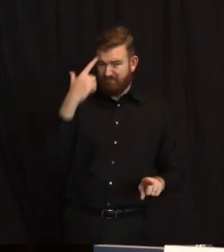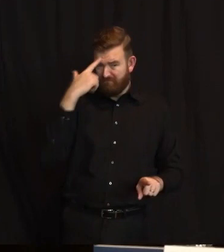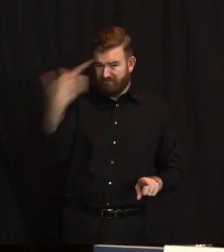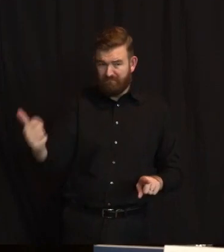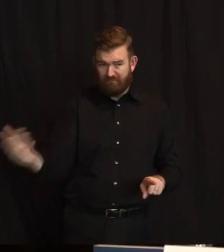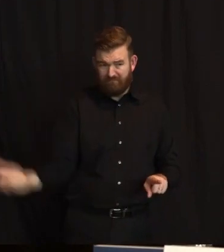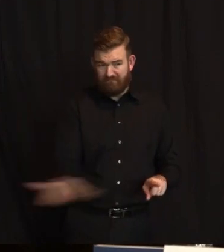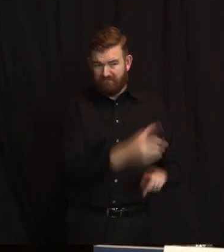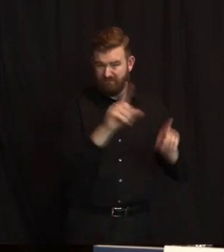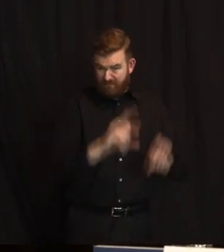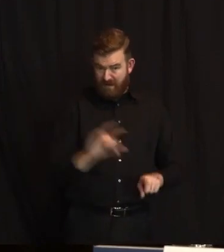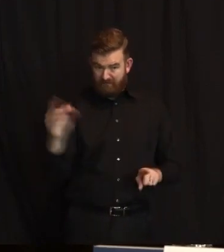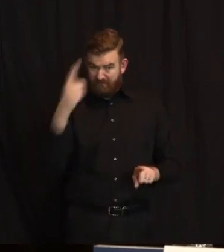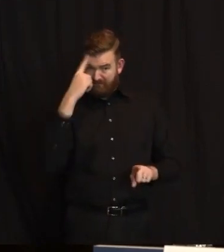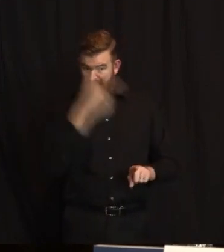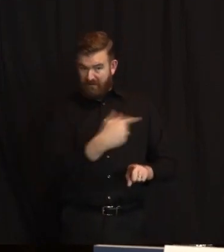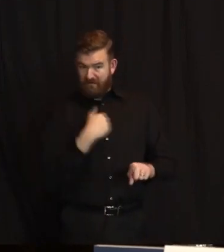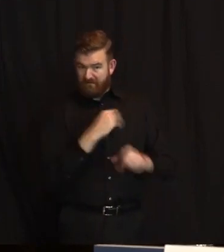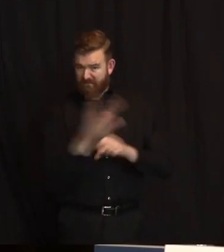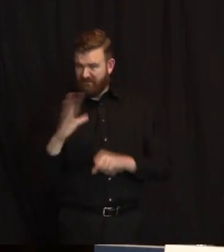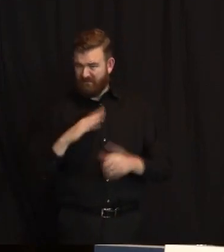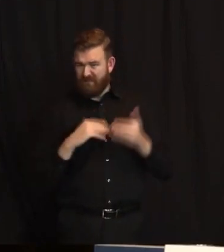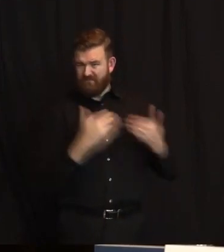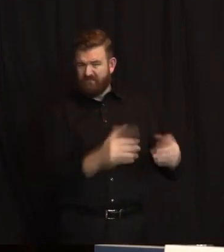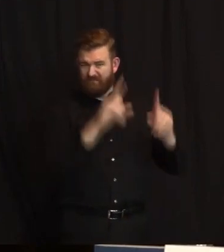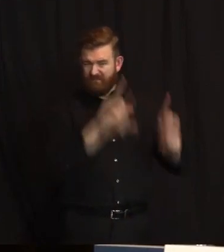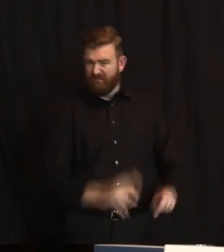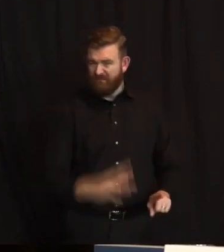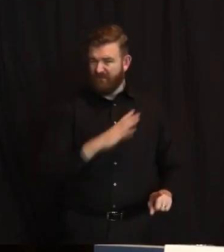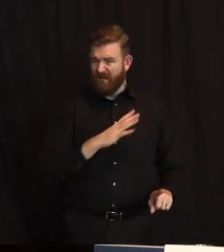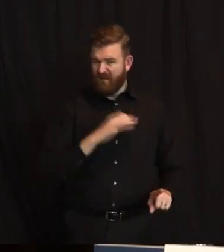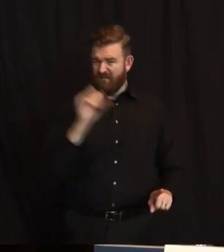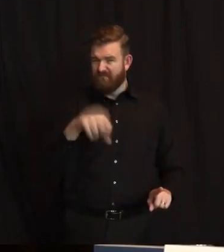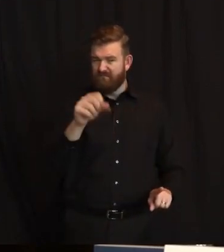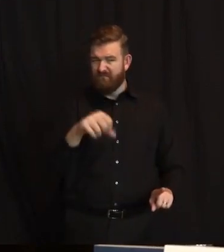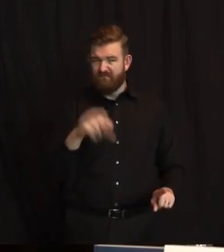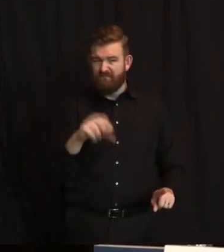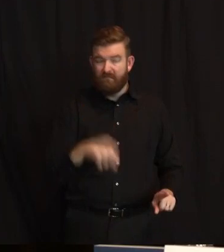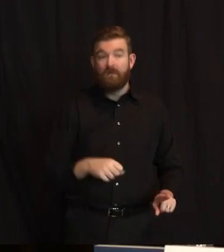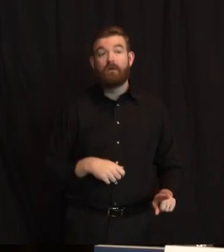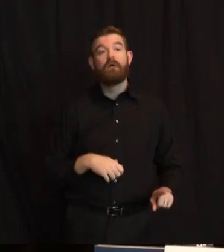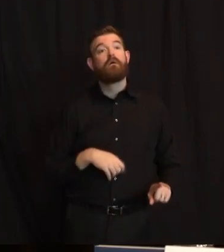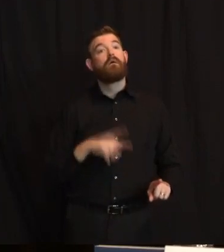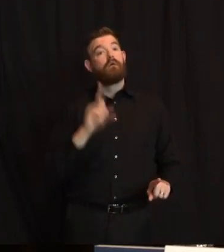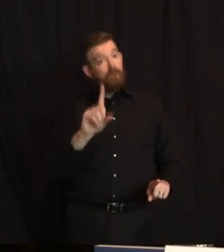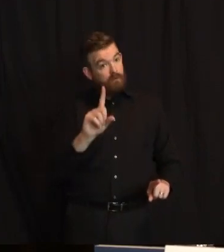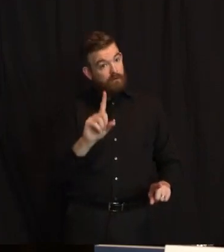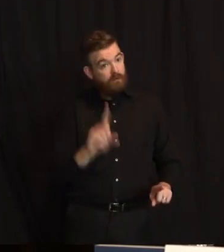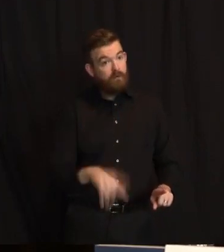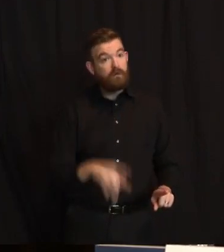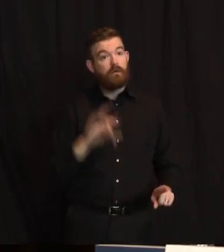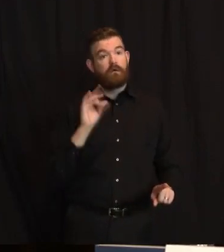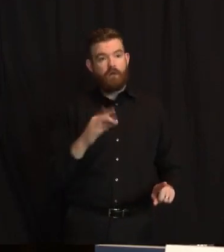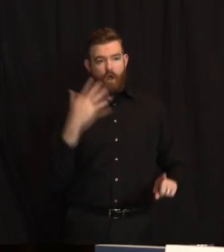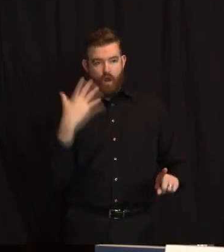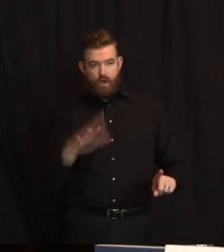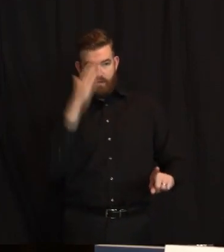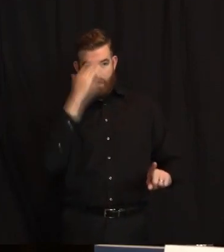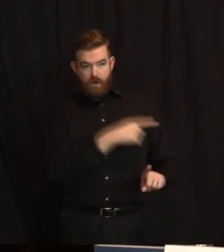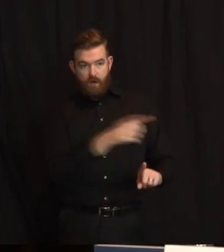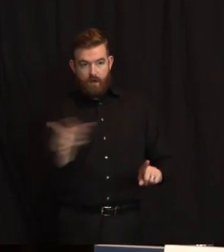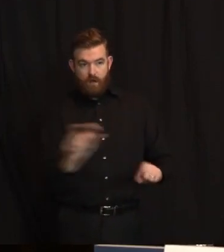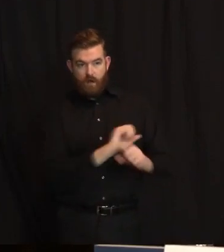we're saying is, okay, we have enough information to know that you are having a COVID outbreak in your facility. This is how you should be reacting. You should be assuming that these people are infected